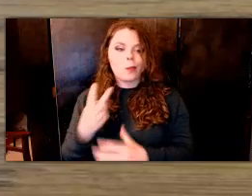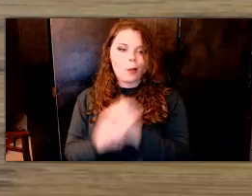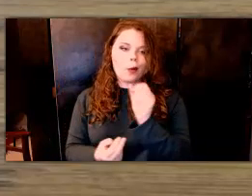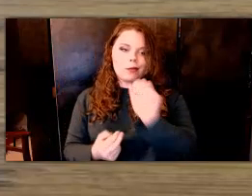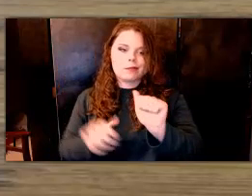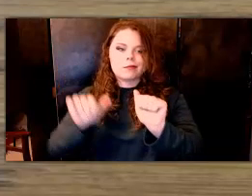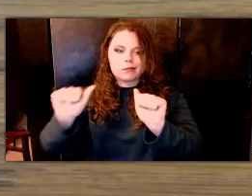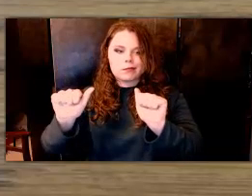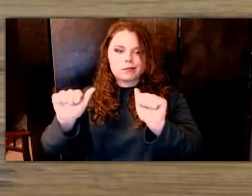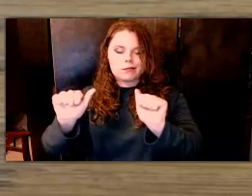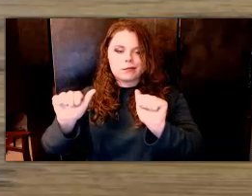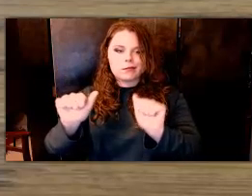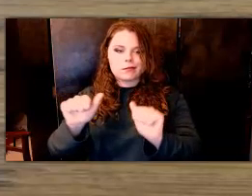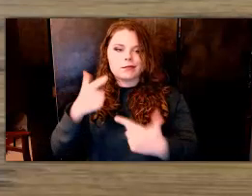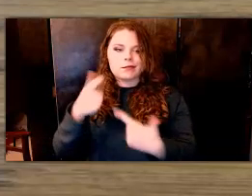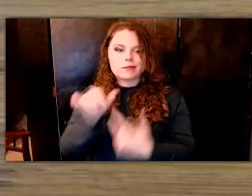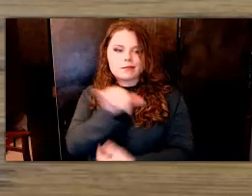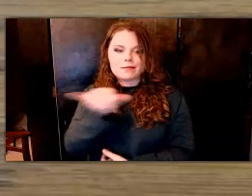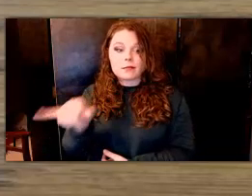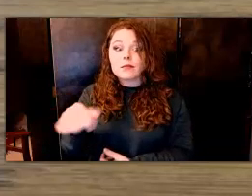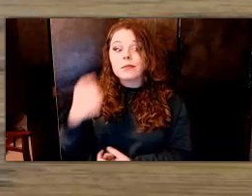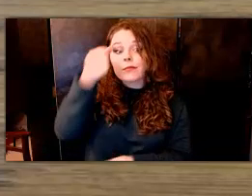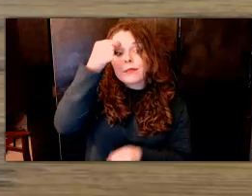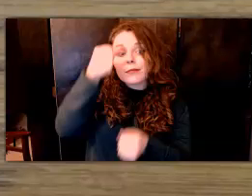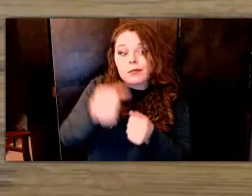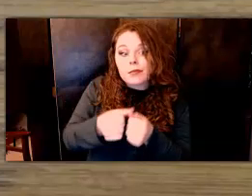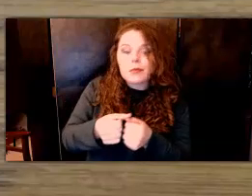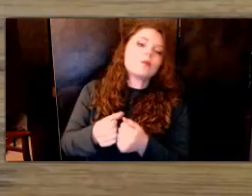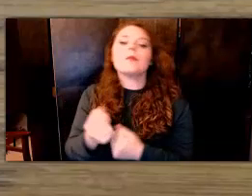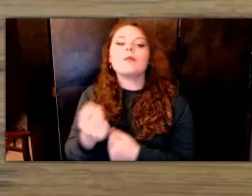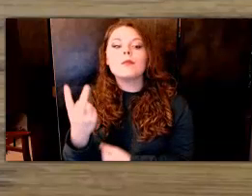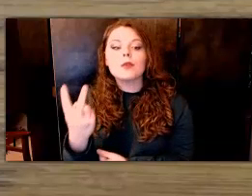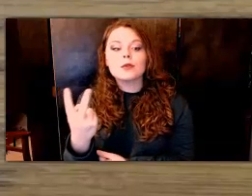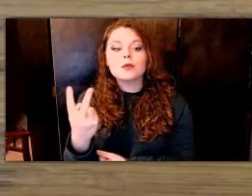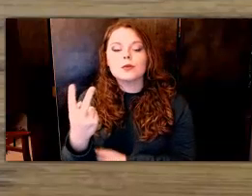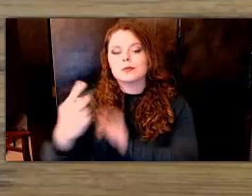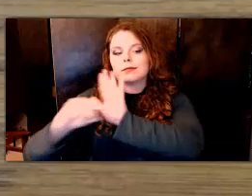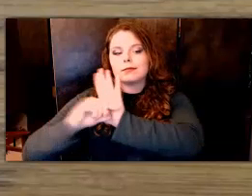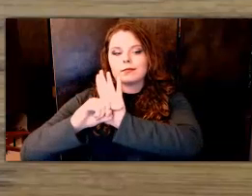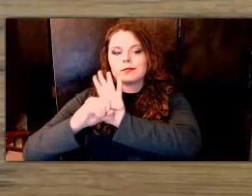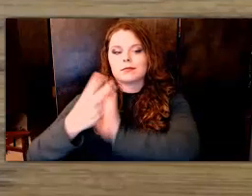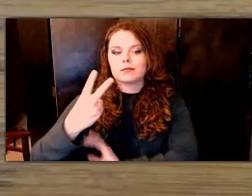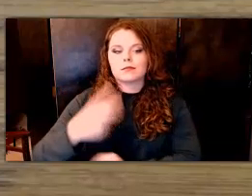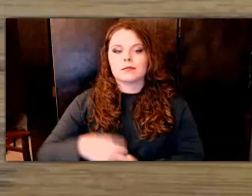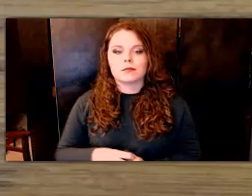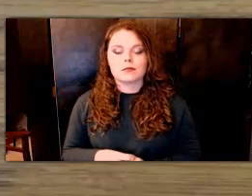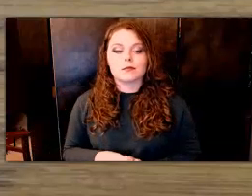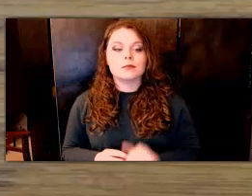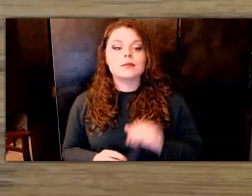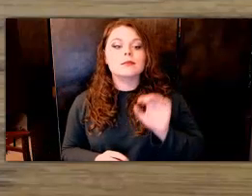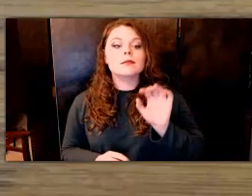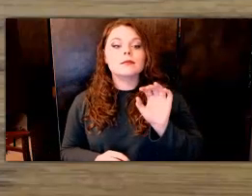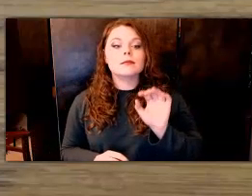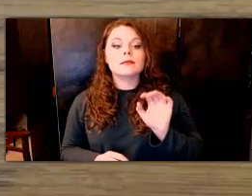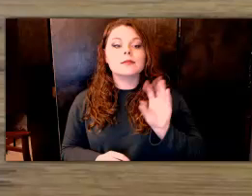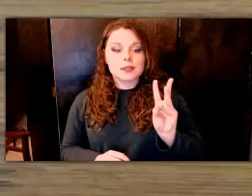variable. But you must remember that this 2 is a negative. So 6